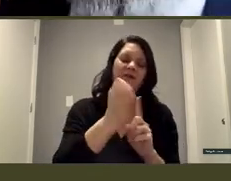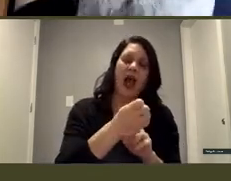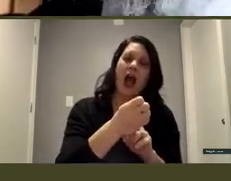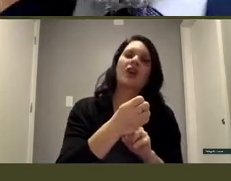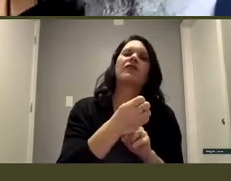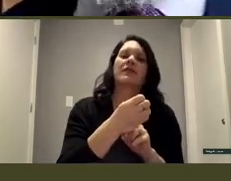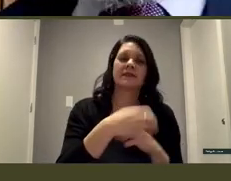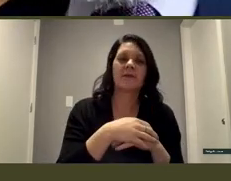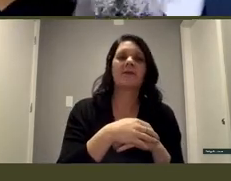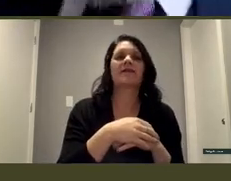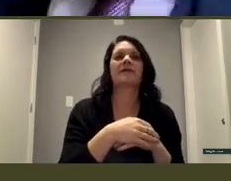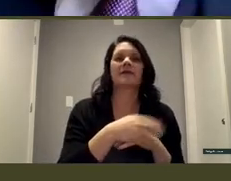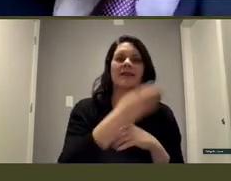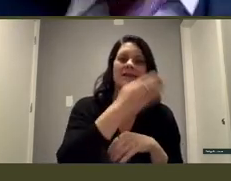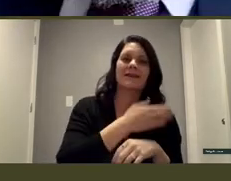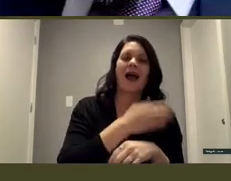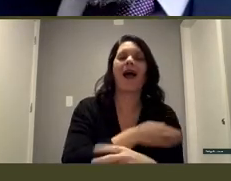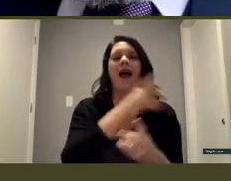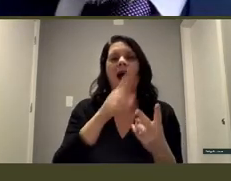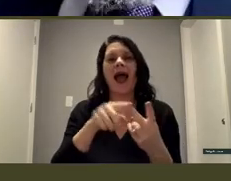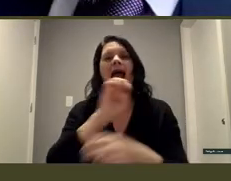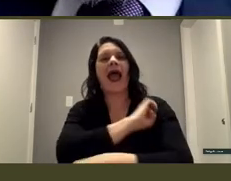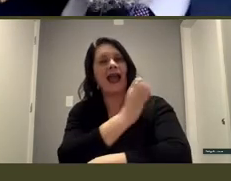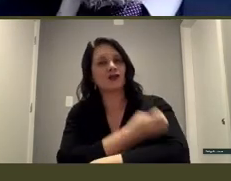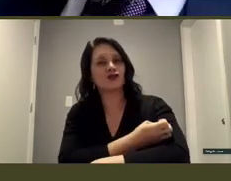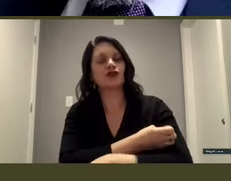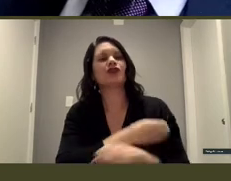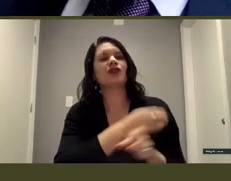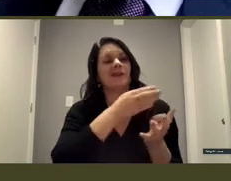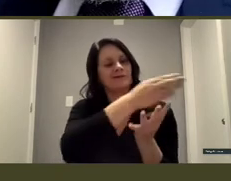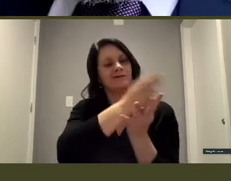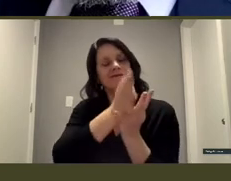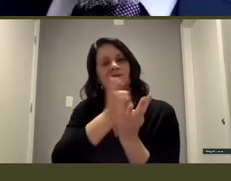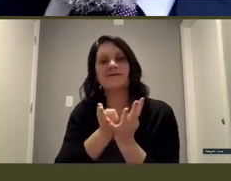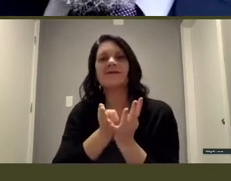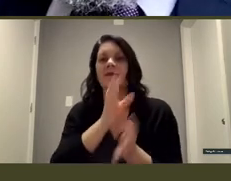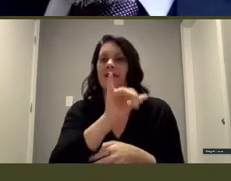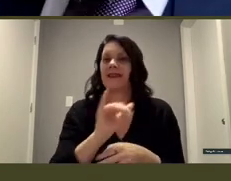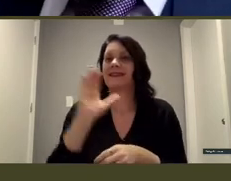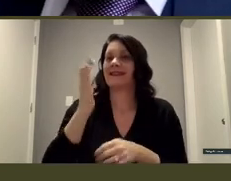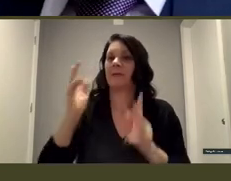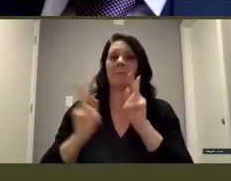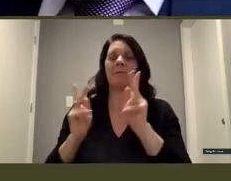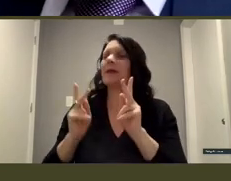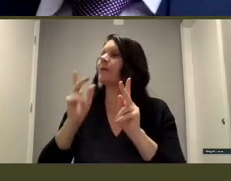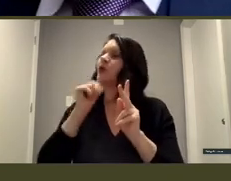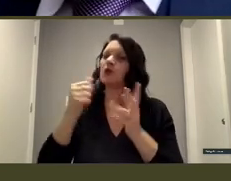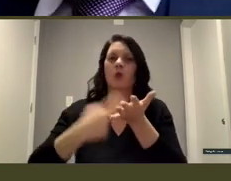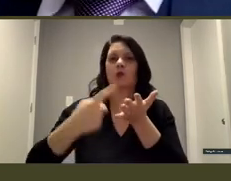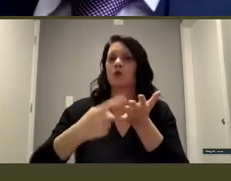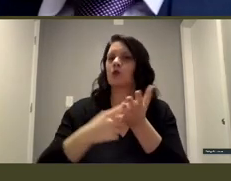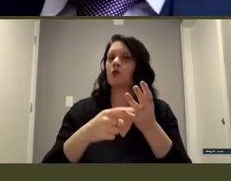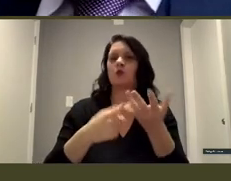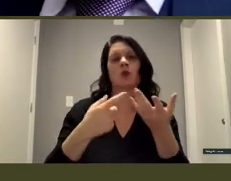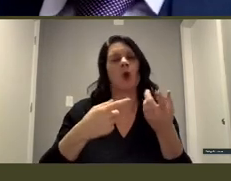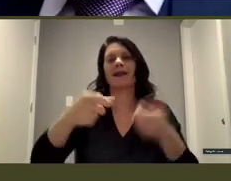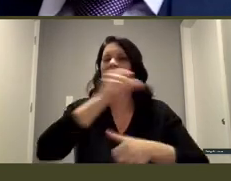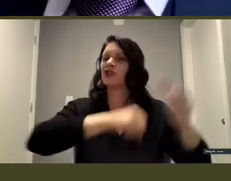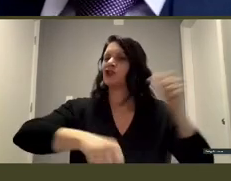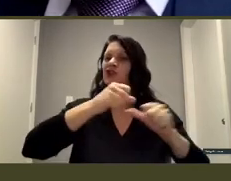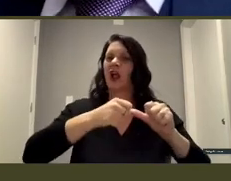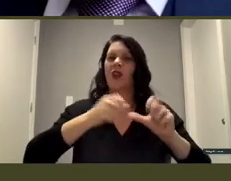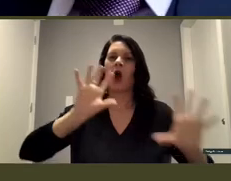there's the energy in another, and things don't really, people don't really talk to each other and don't look at it in that holistic